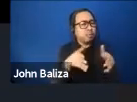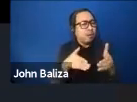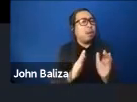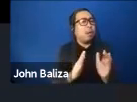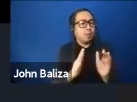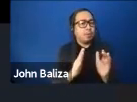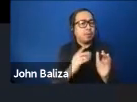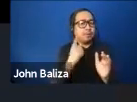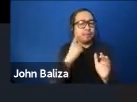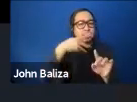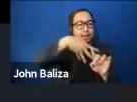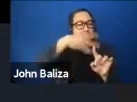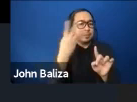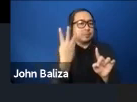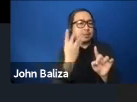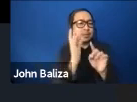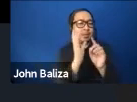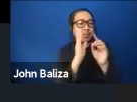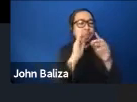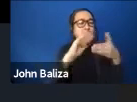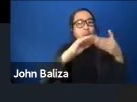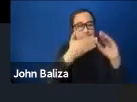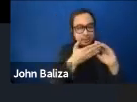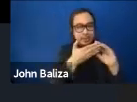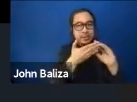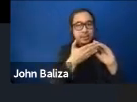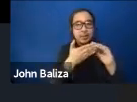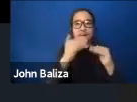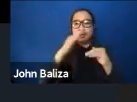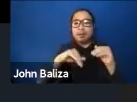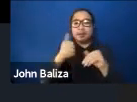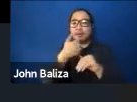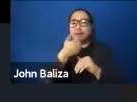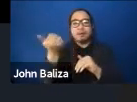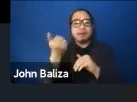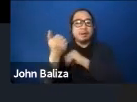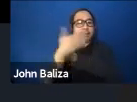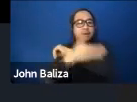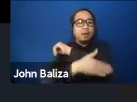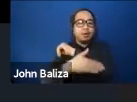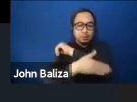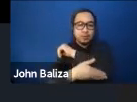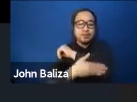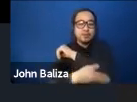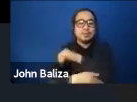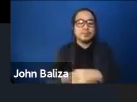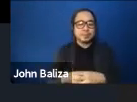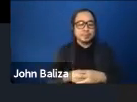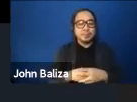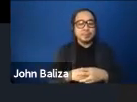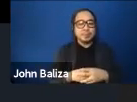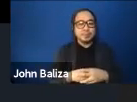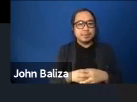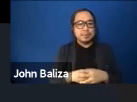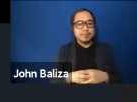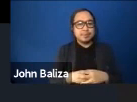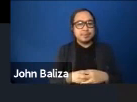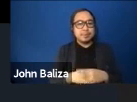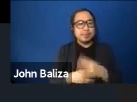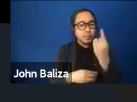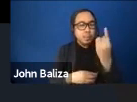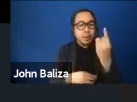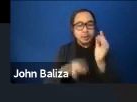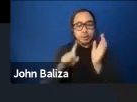LGBT community more than other places around the world. In one of our research in